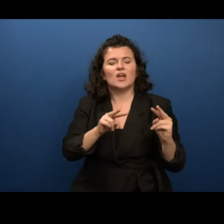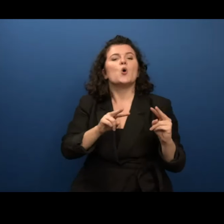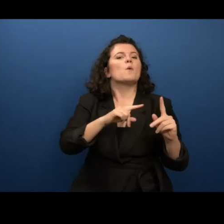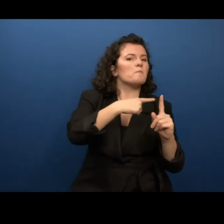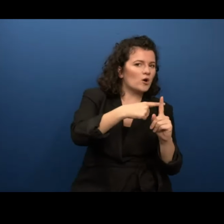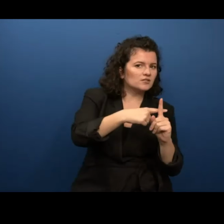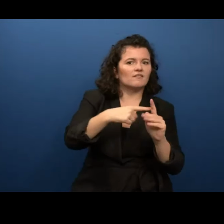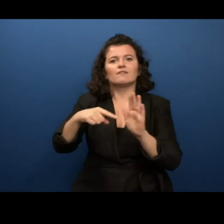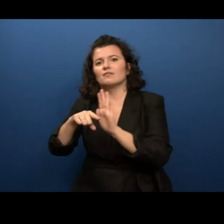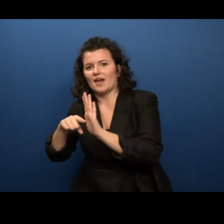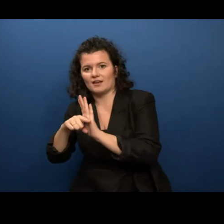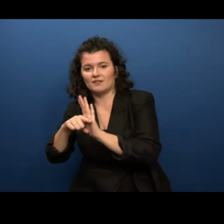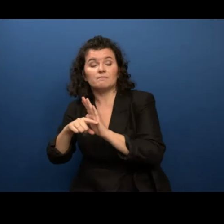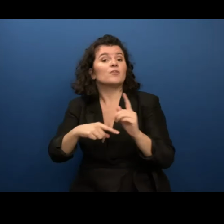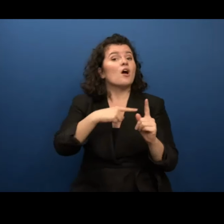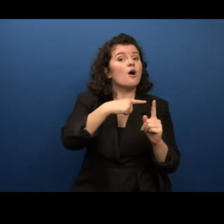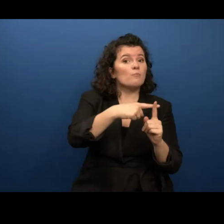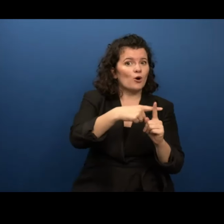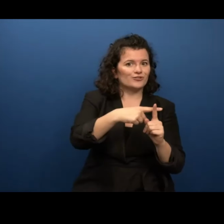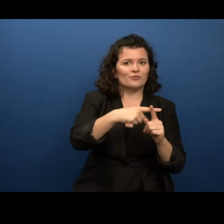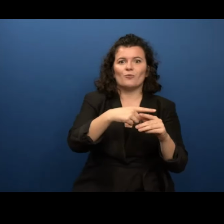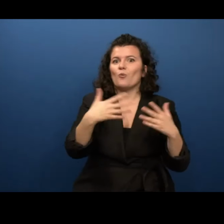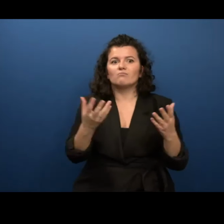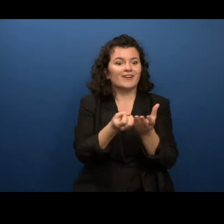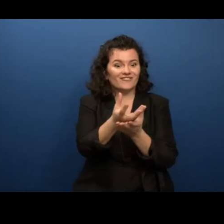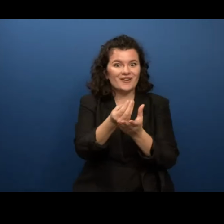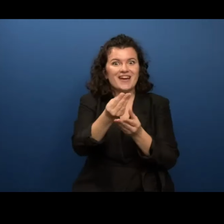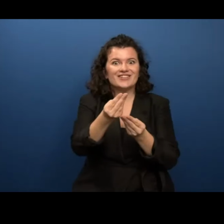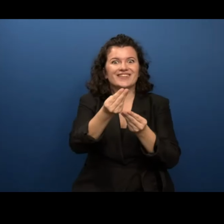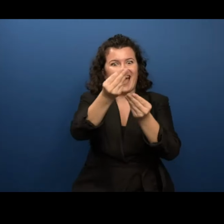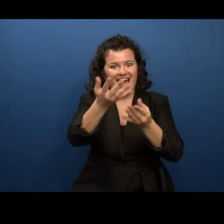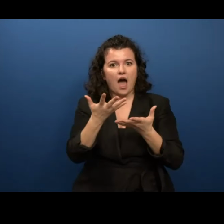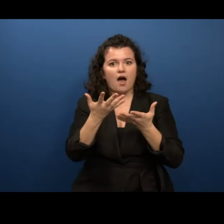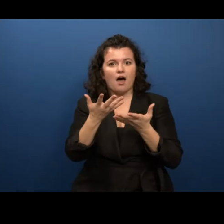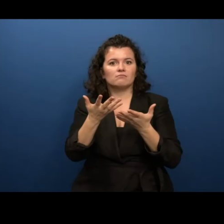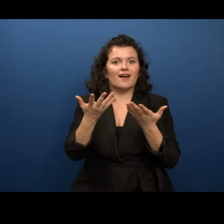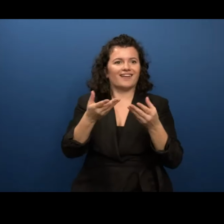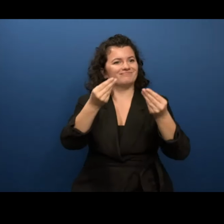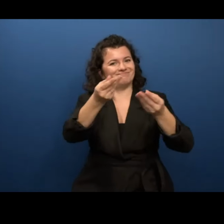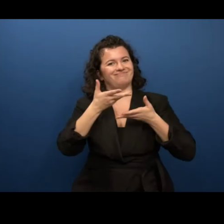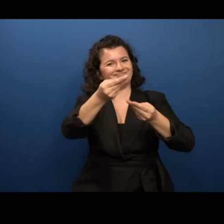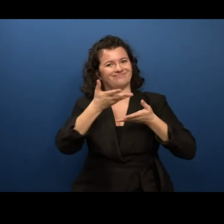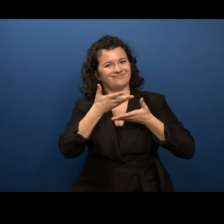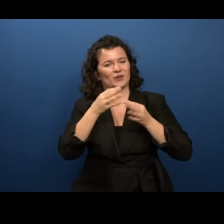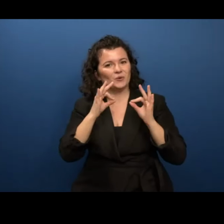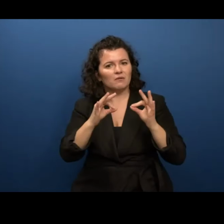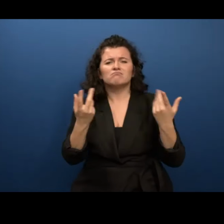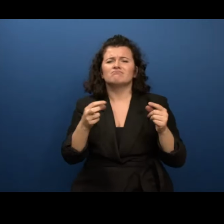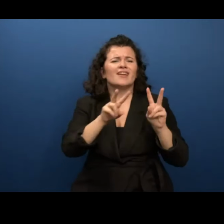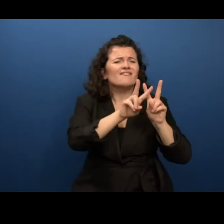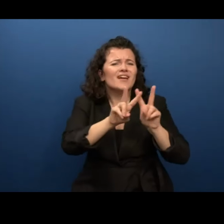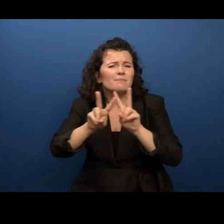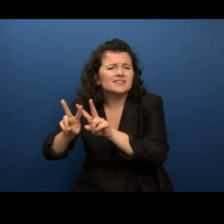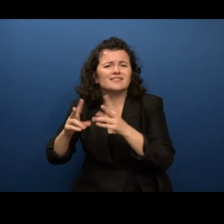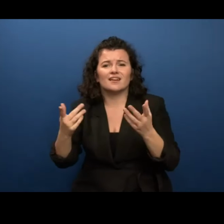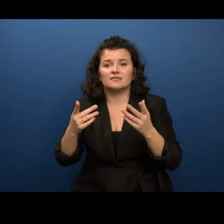has helped with free access to information, freedom of expression, that is through website and social media.